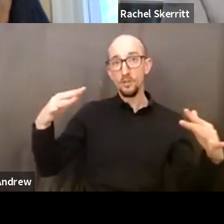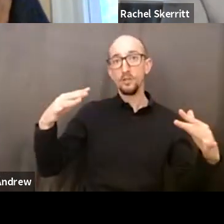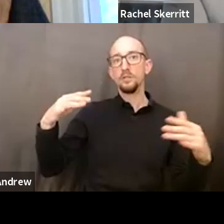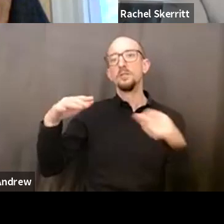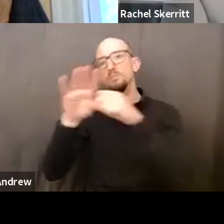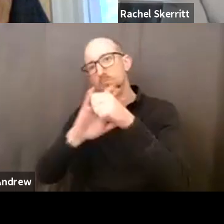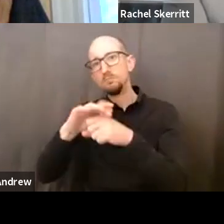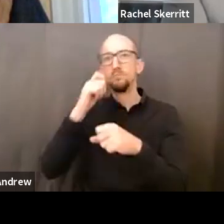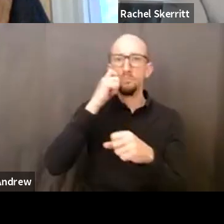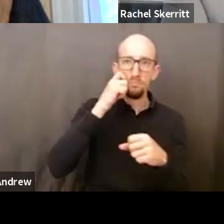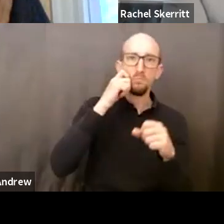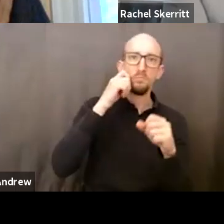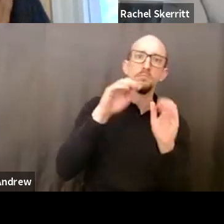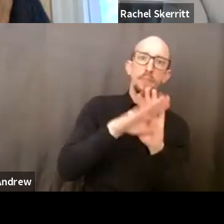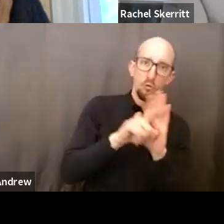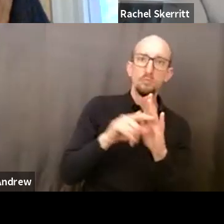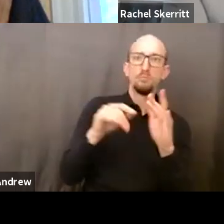students, K to 12 in the city.